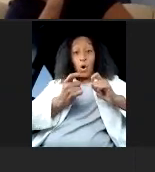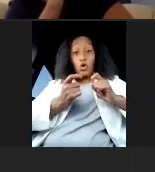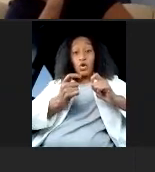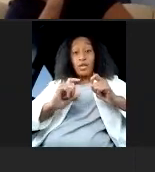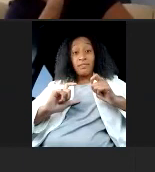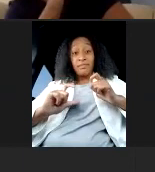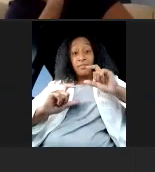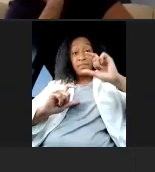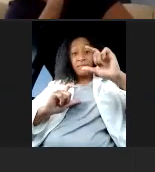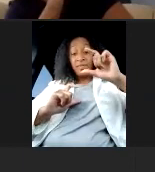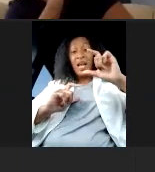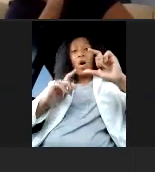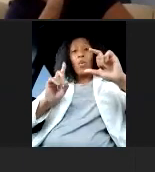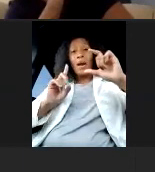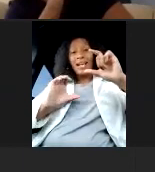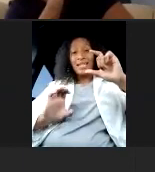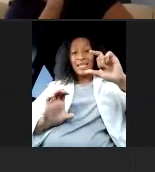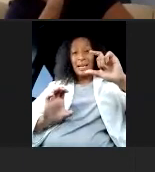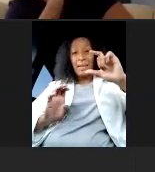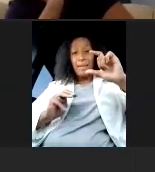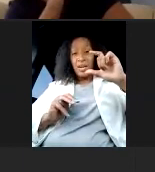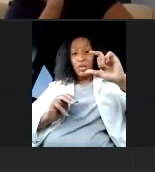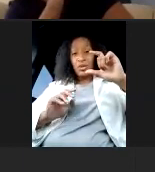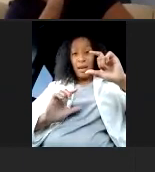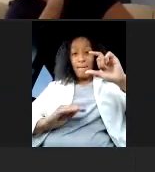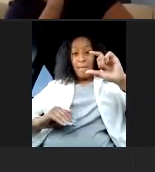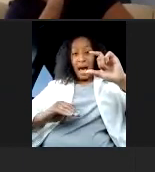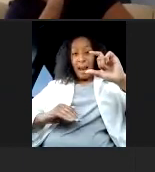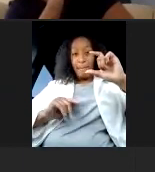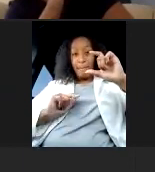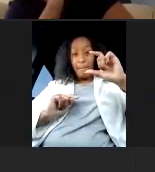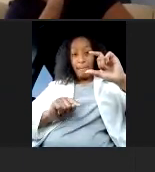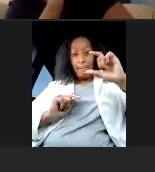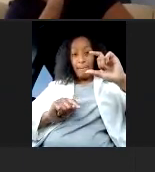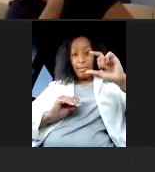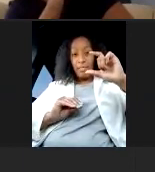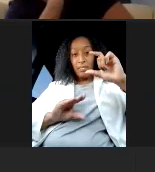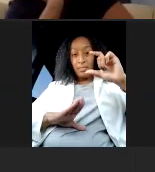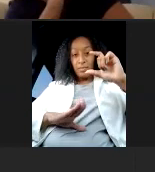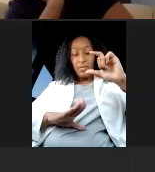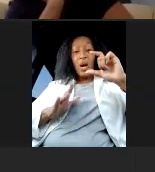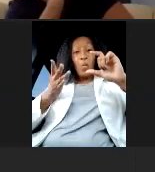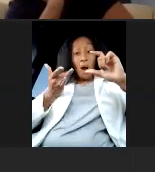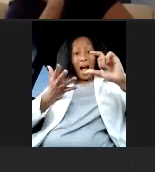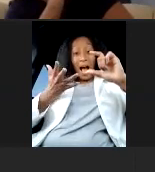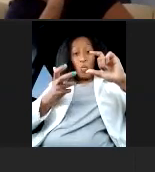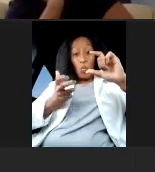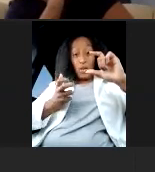of my fraction. Why? Because I want to be able to cancel centimeters.